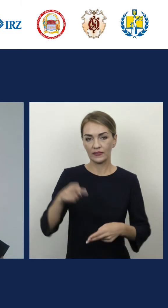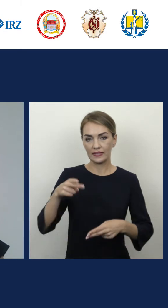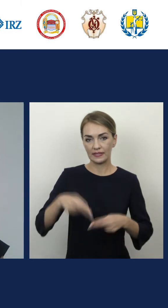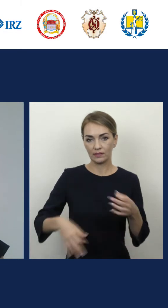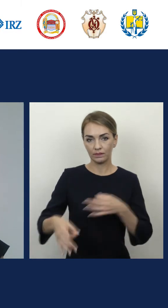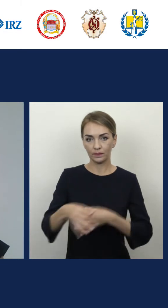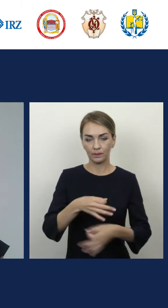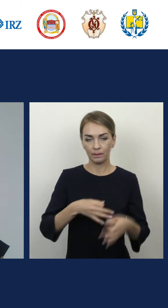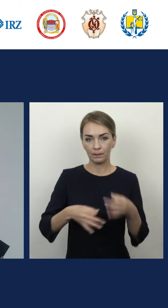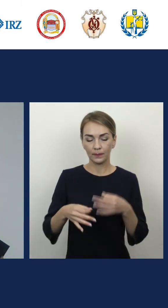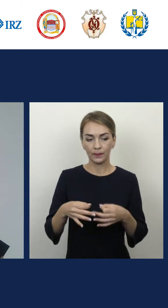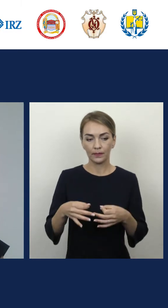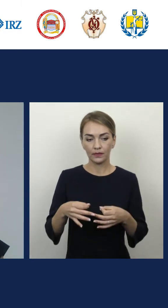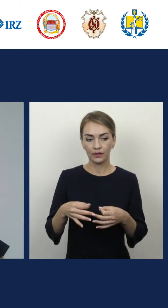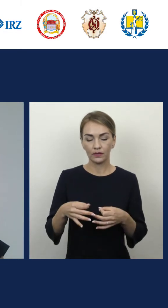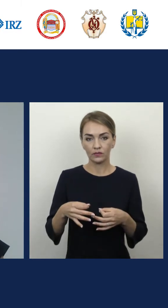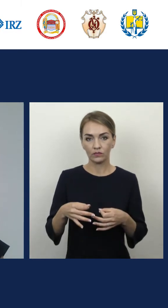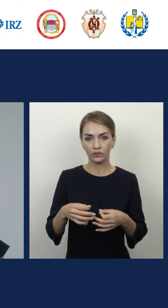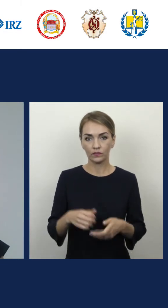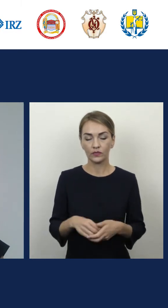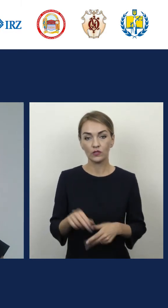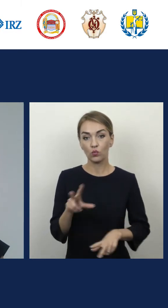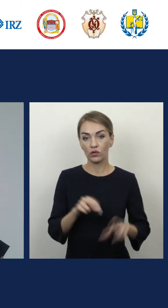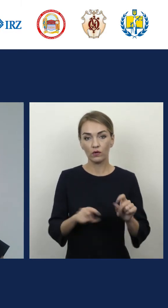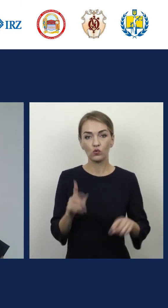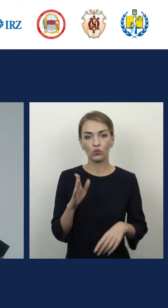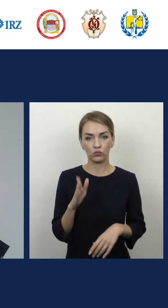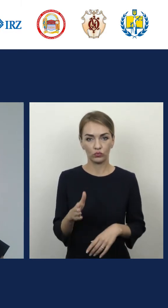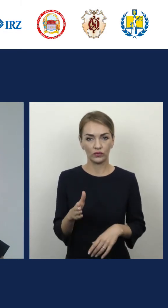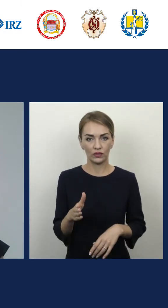Maybe we'll have Q&A at the end of this session,